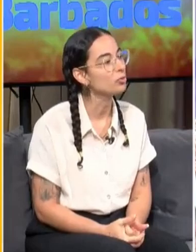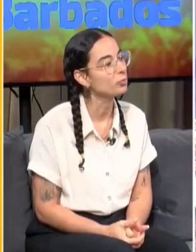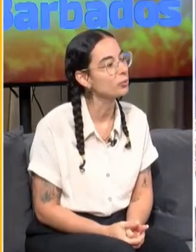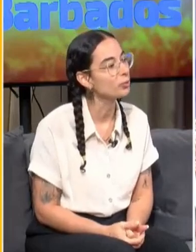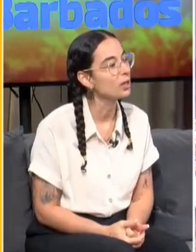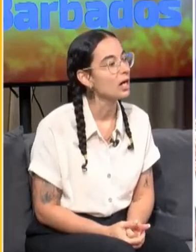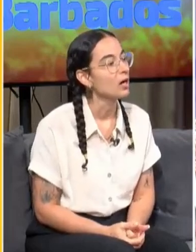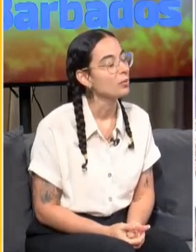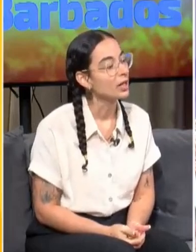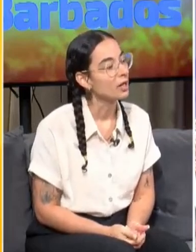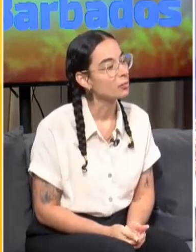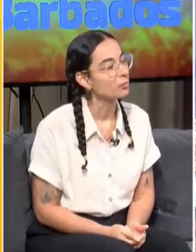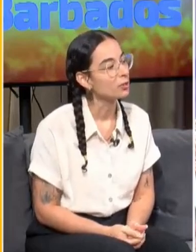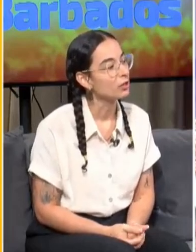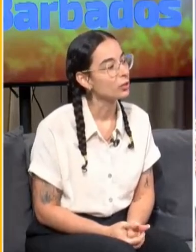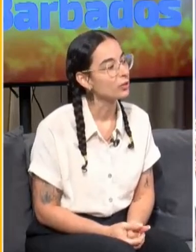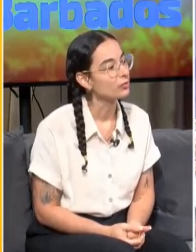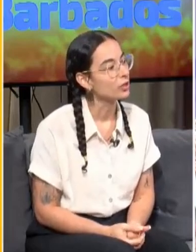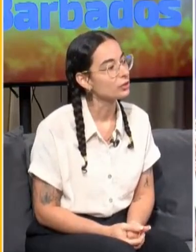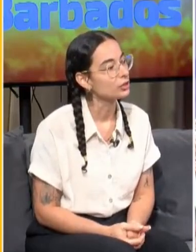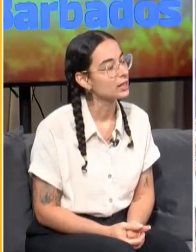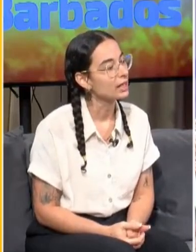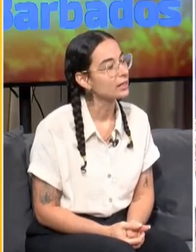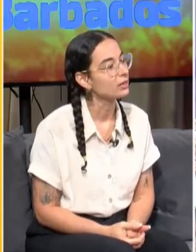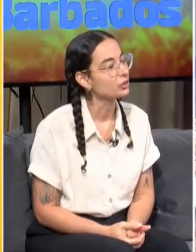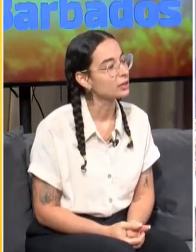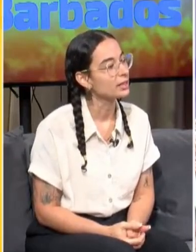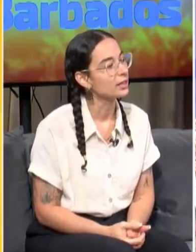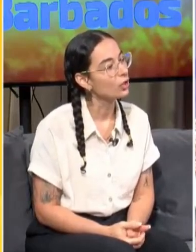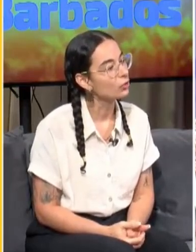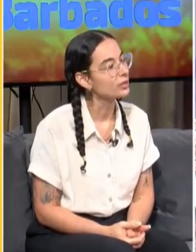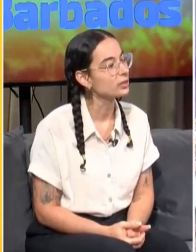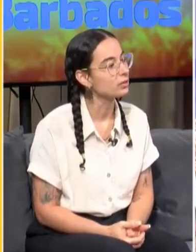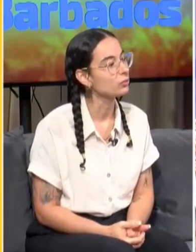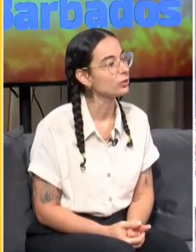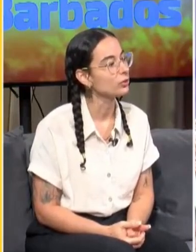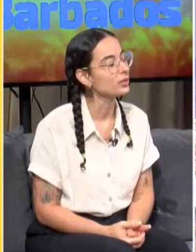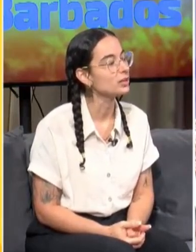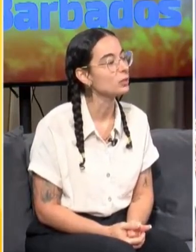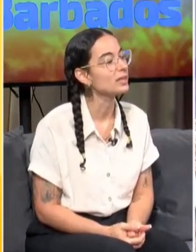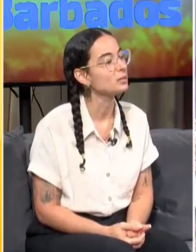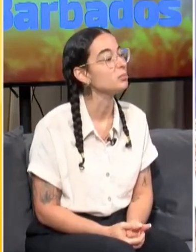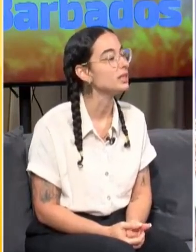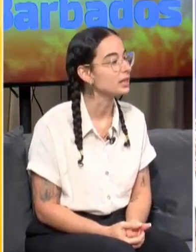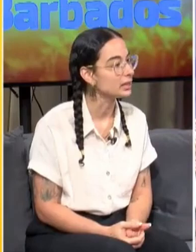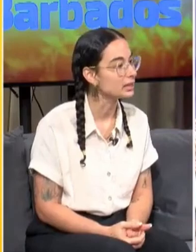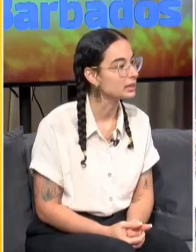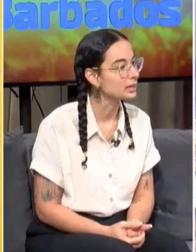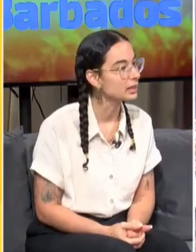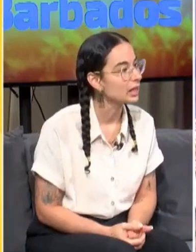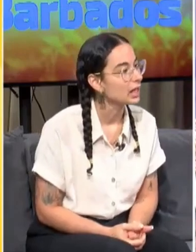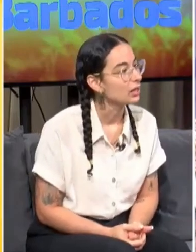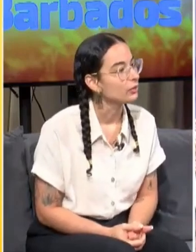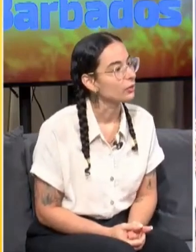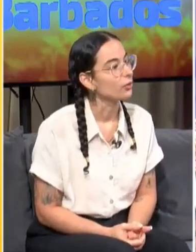deaf people become a great wealth of knowledge in that, and understanding, oh, these are, this is what this